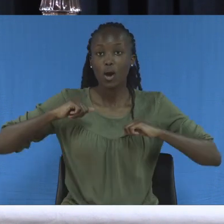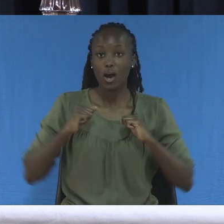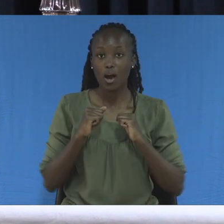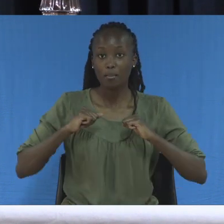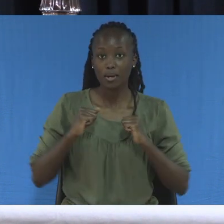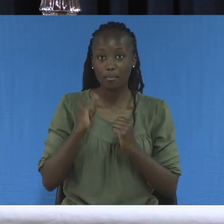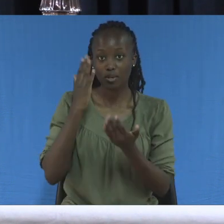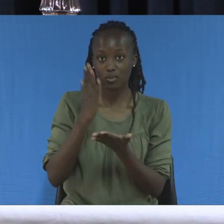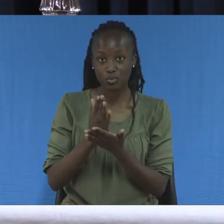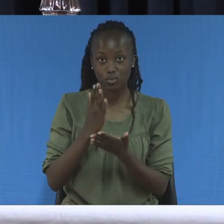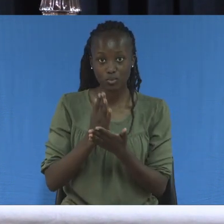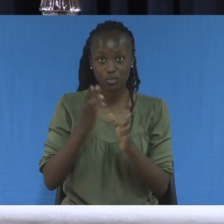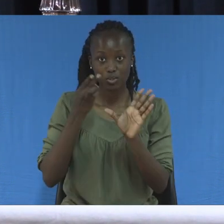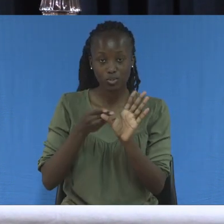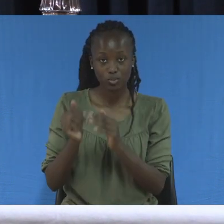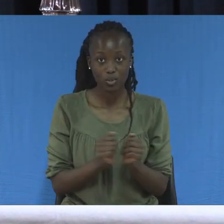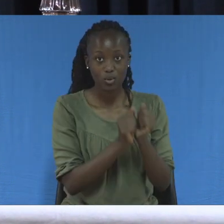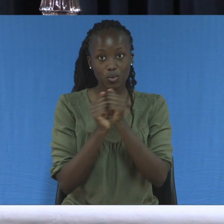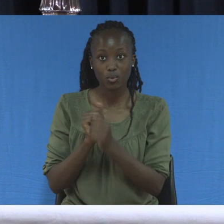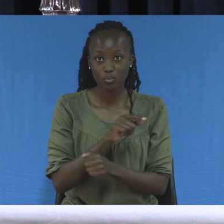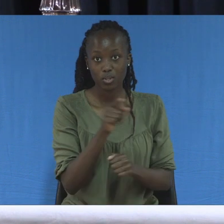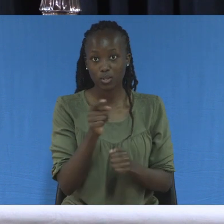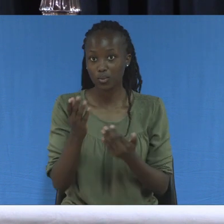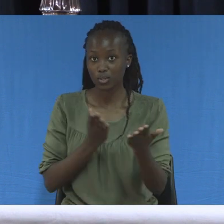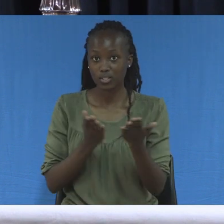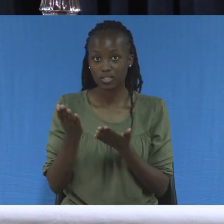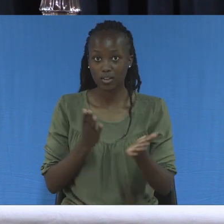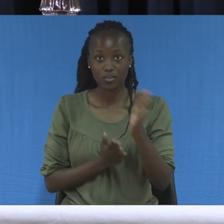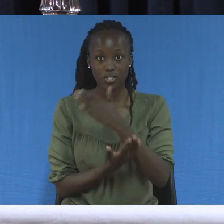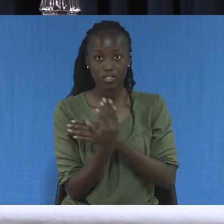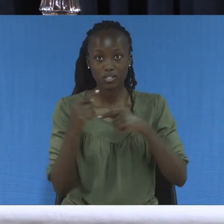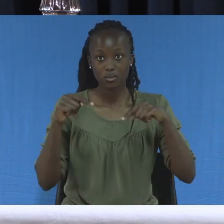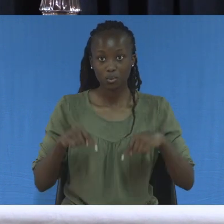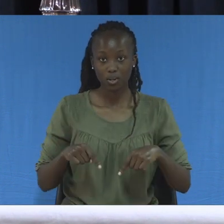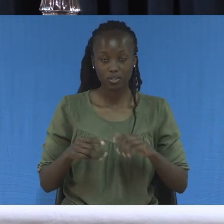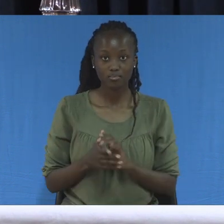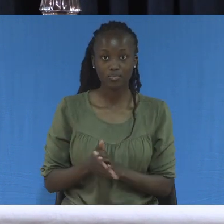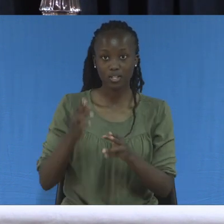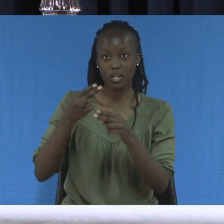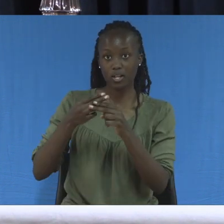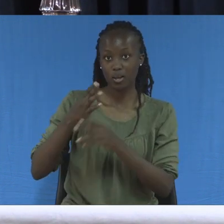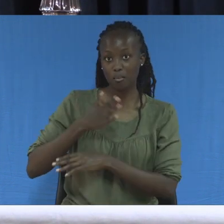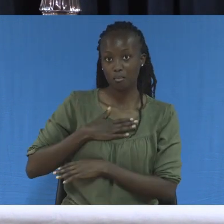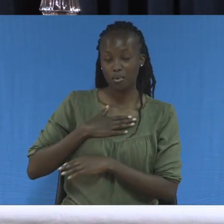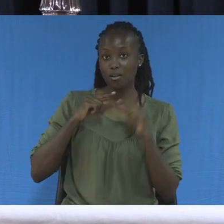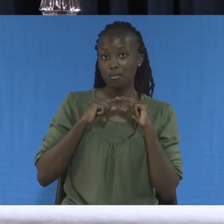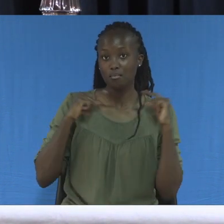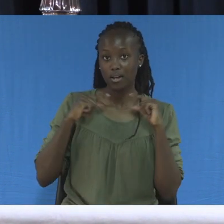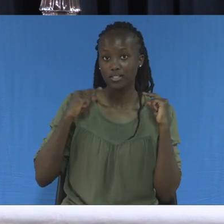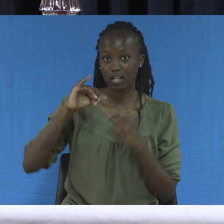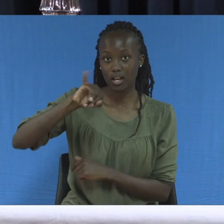to join with you in our service this morning. My name is Reverend Joseph